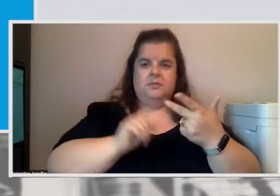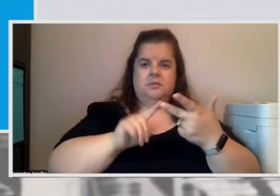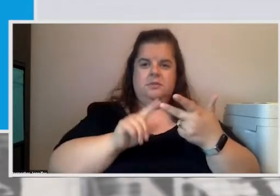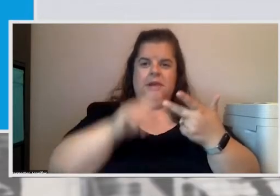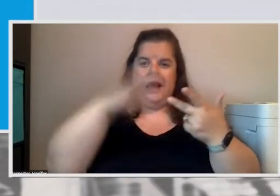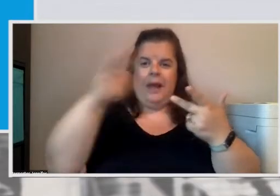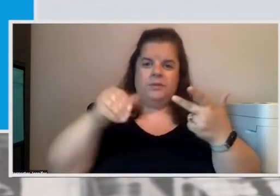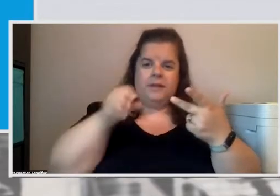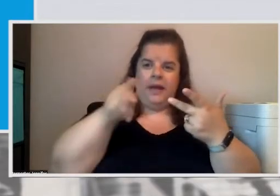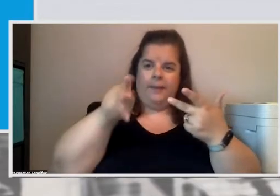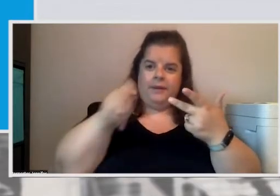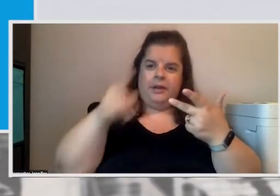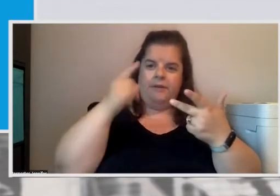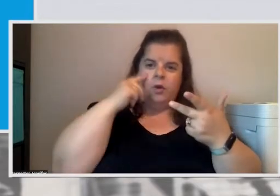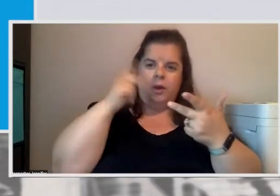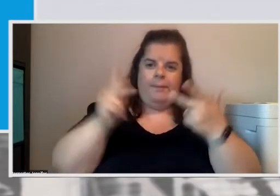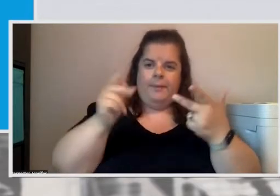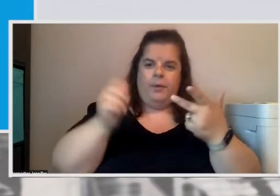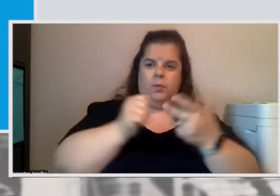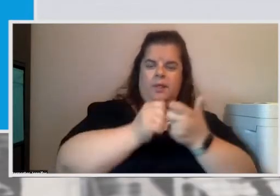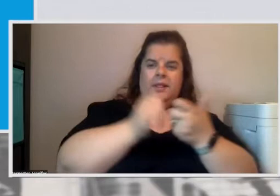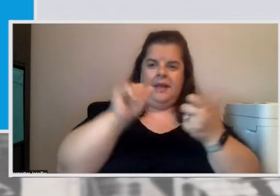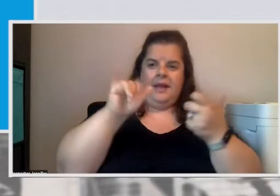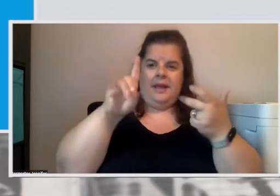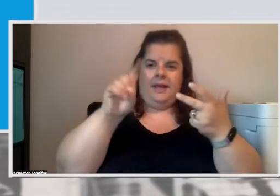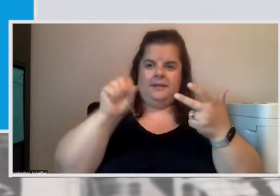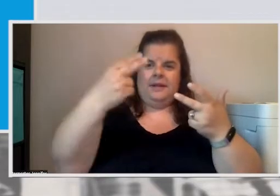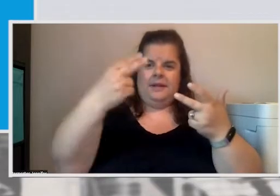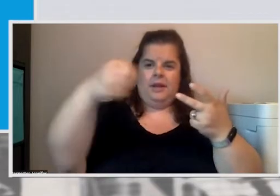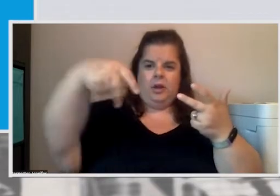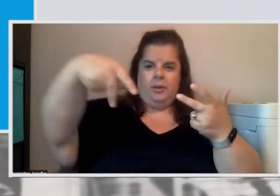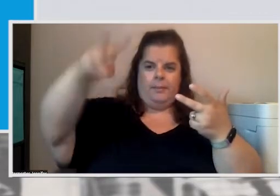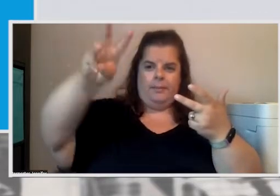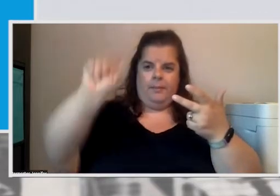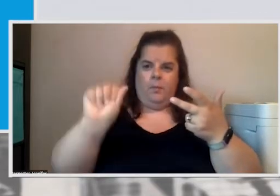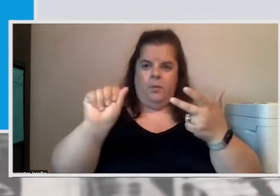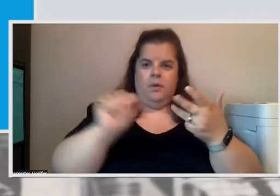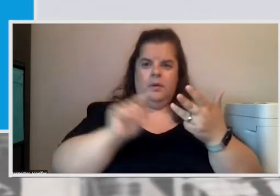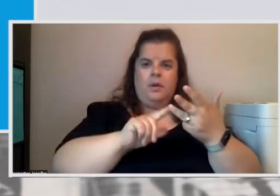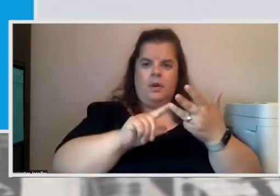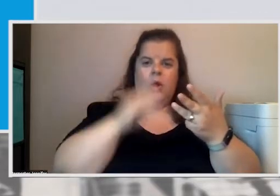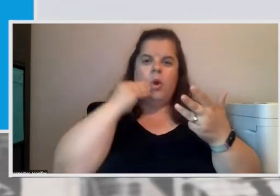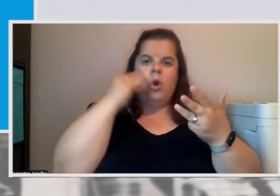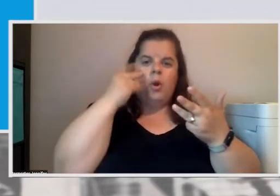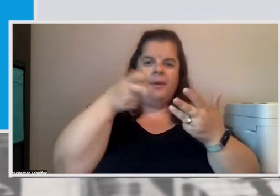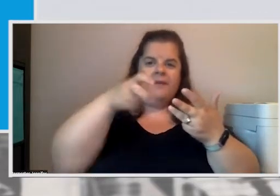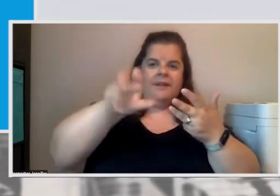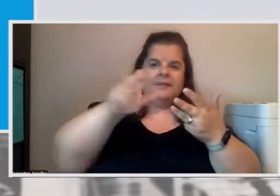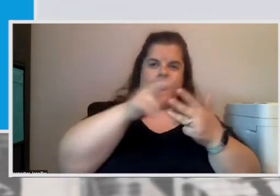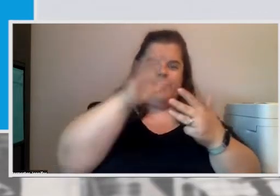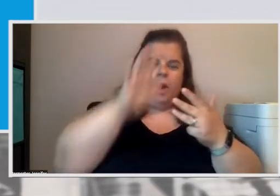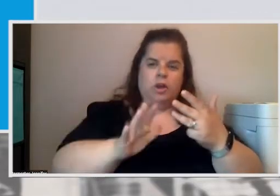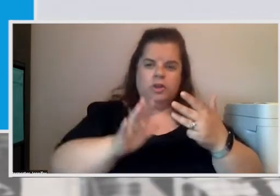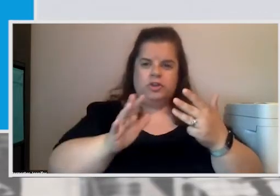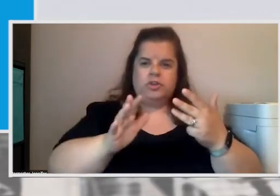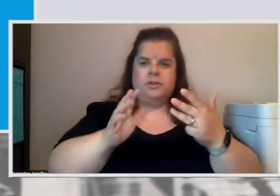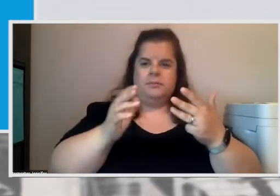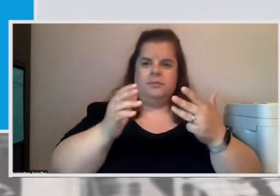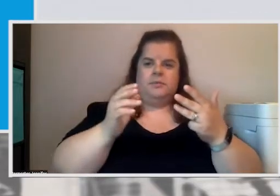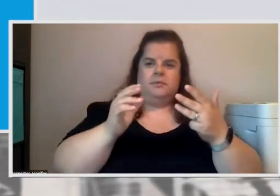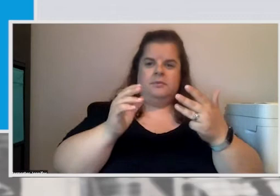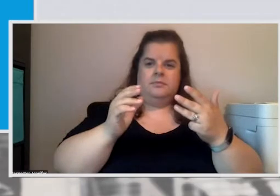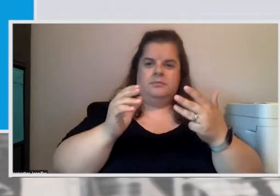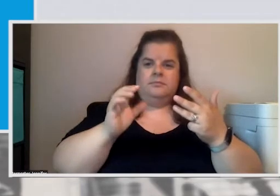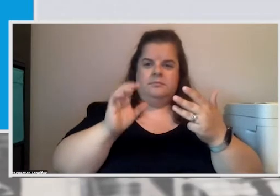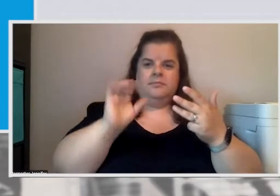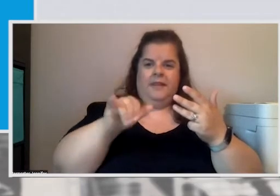Housing Opportunities for Persons with AIDS program, or HOPWA, Home Investment Partnerships Program, or HOME program, which is primarily with